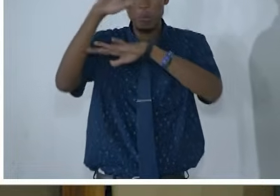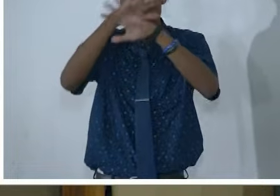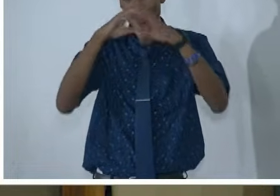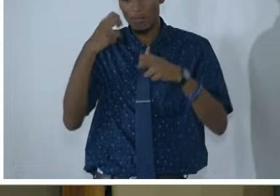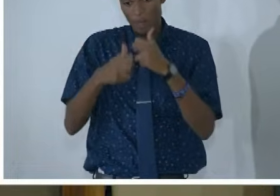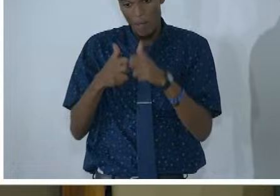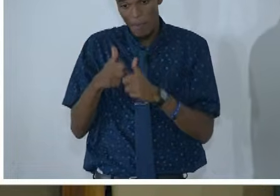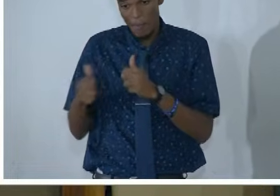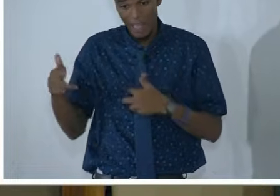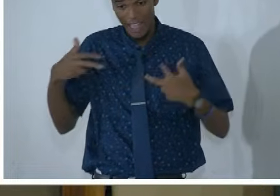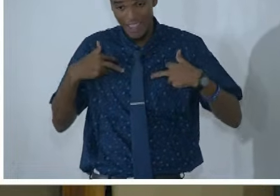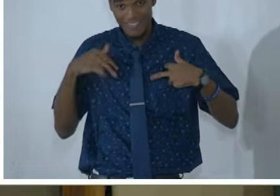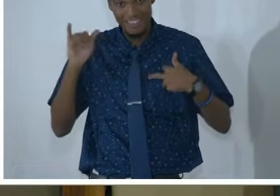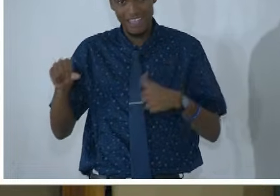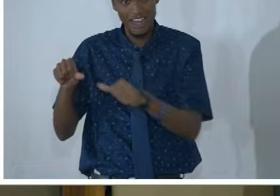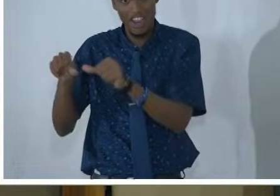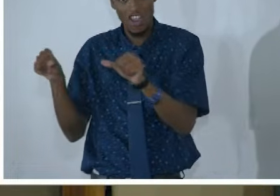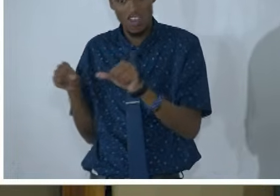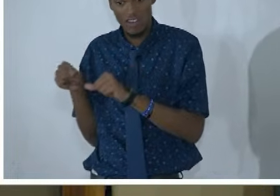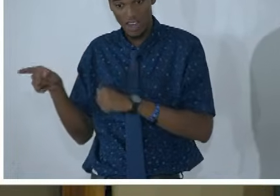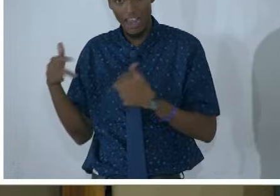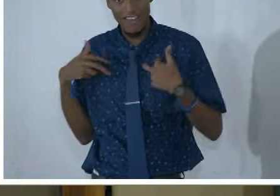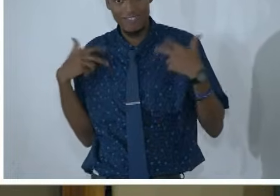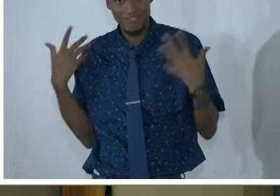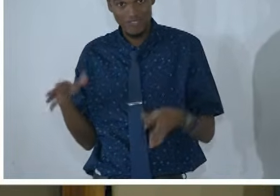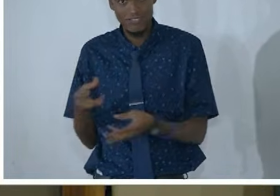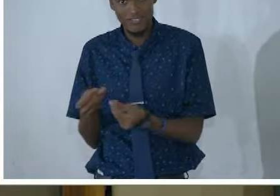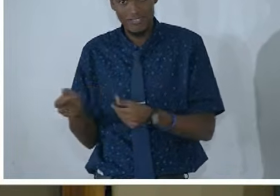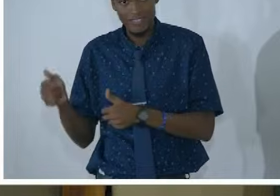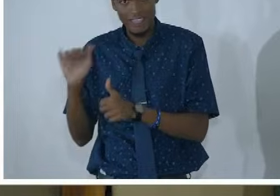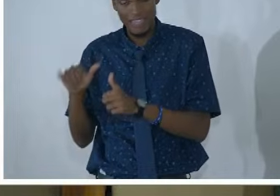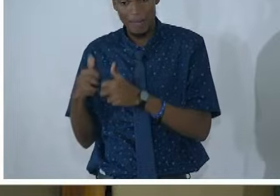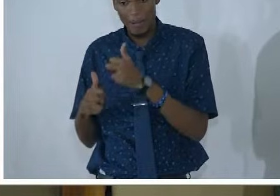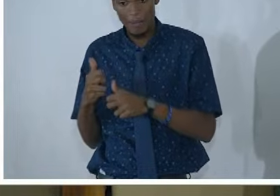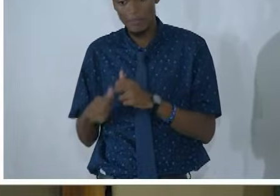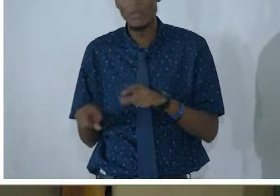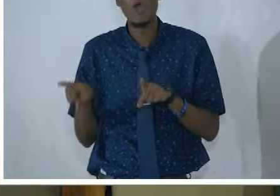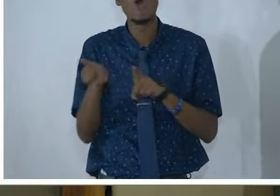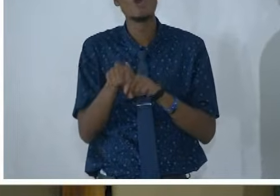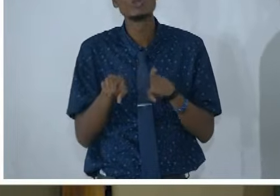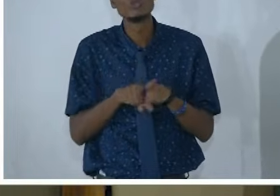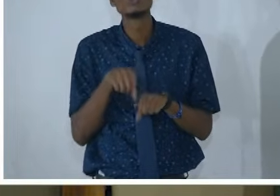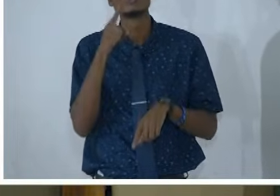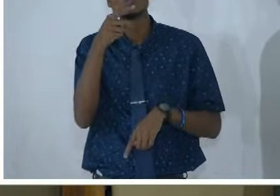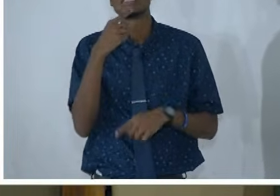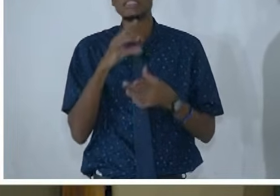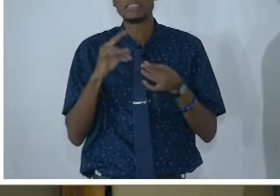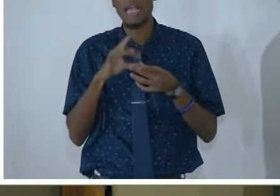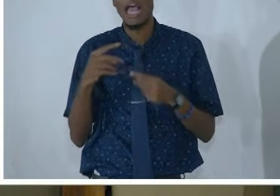people of that area? You mentioned that there were two